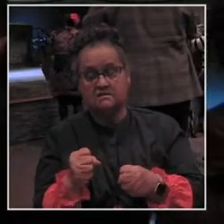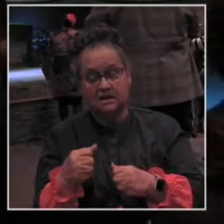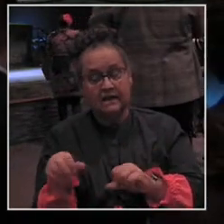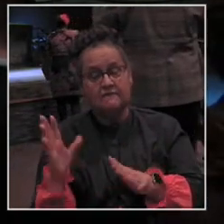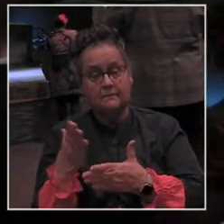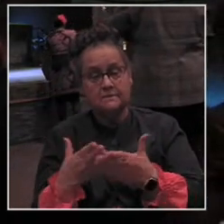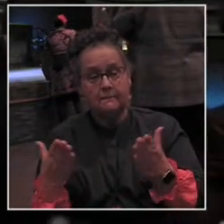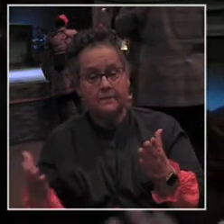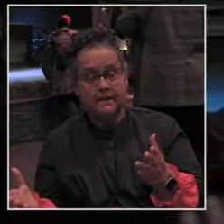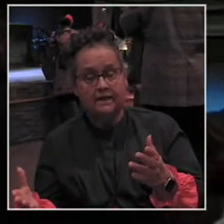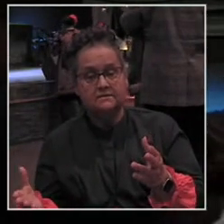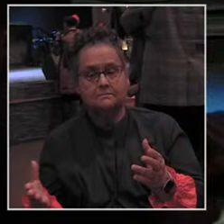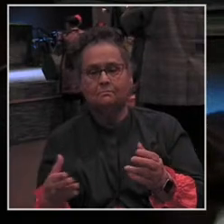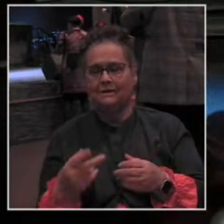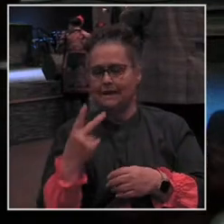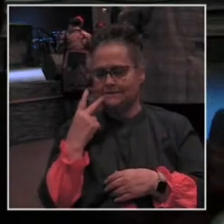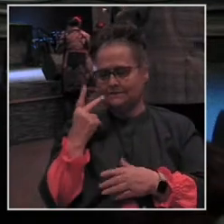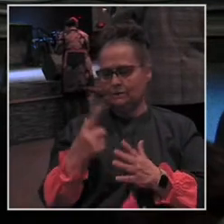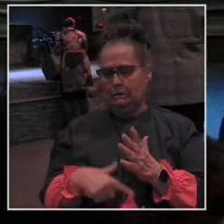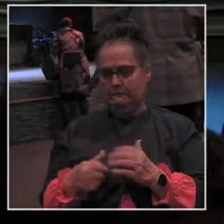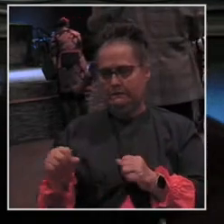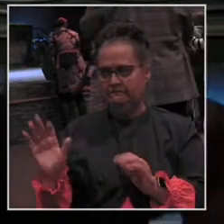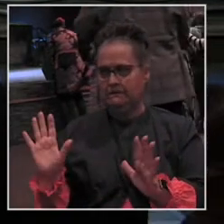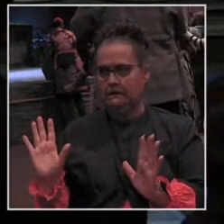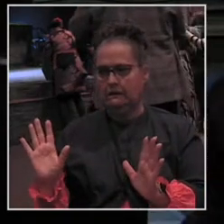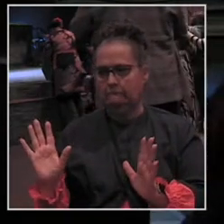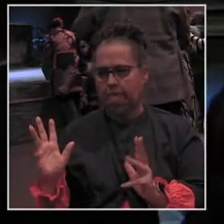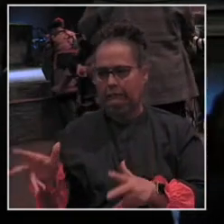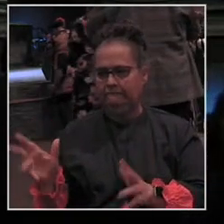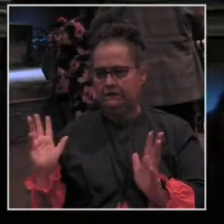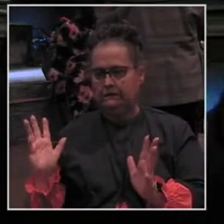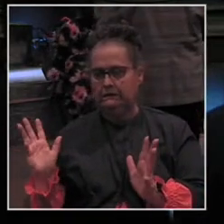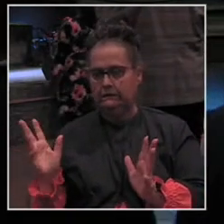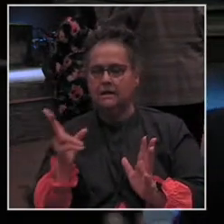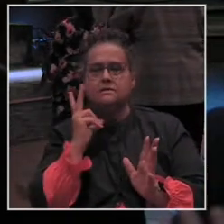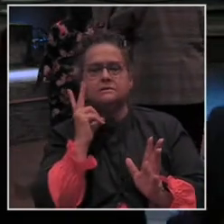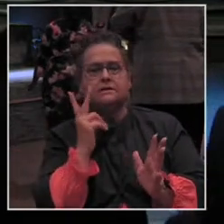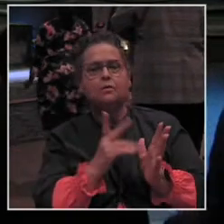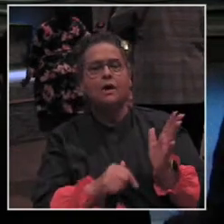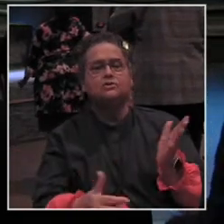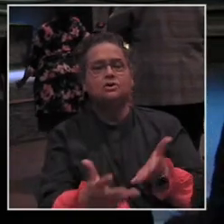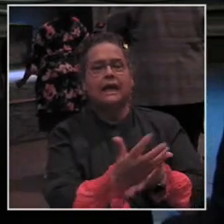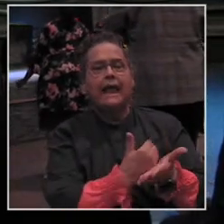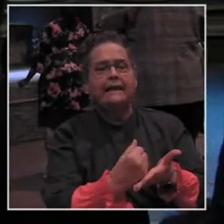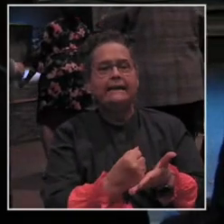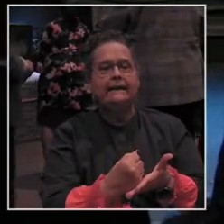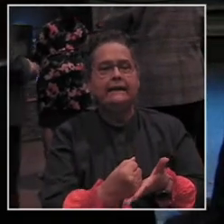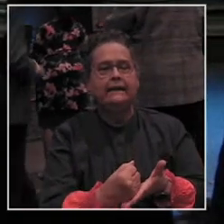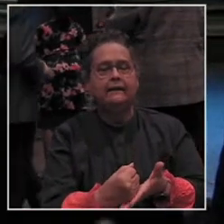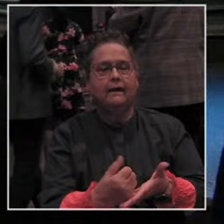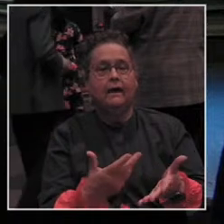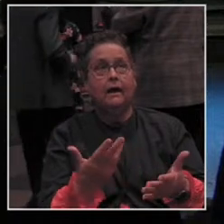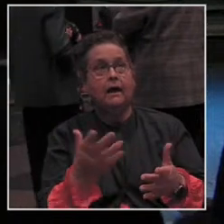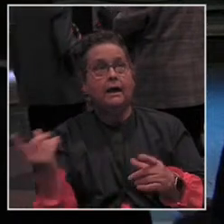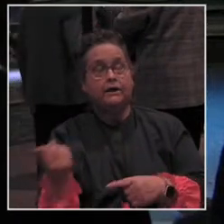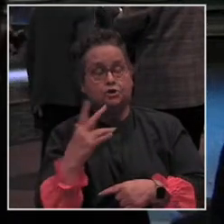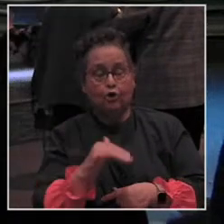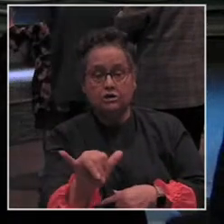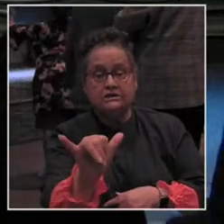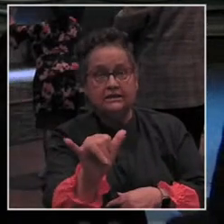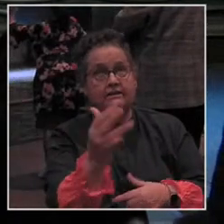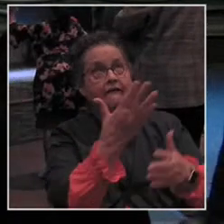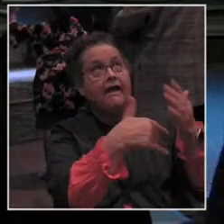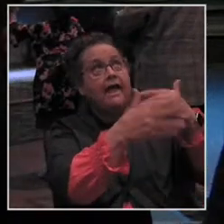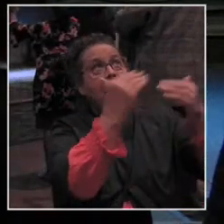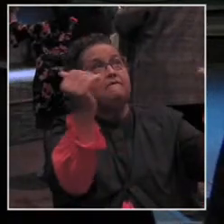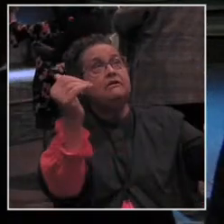things, but instead of looking at what you're giving up or leaving behind, look at what you're gaining, an eternity in heaven and a life guided by